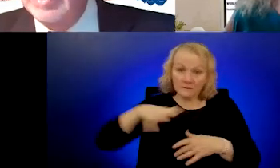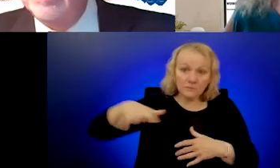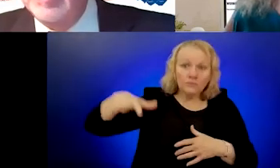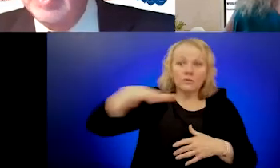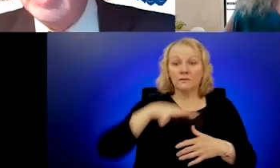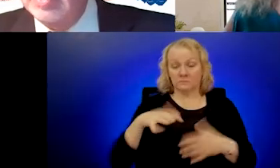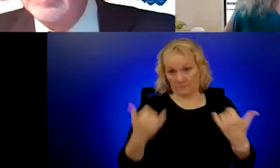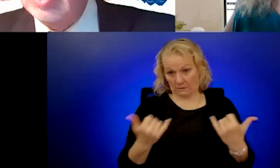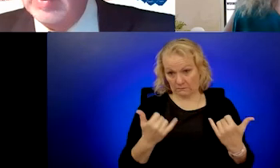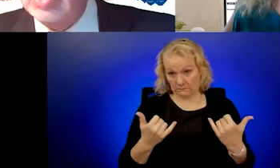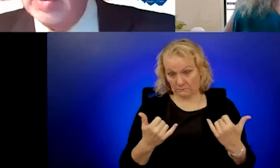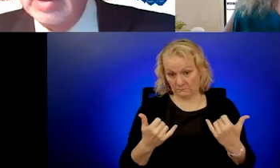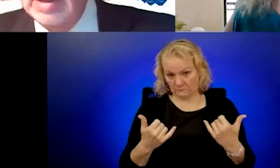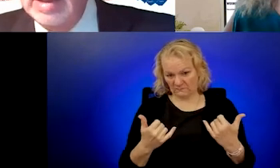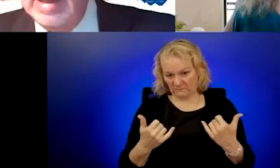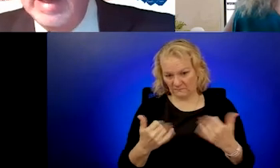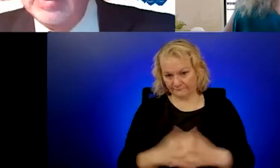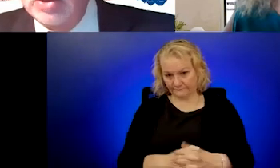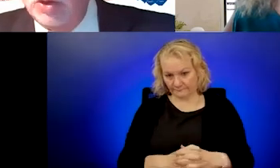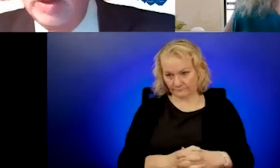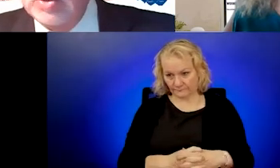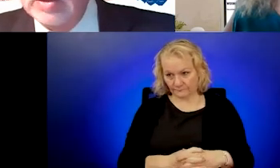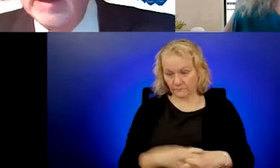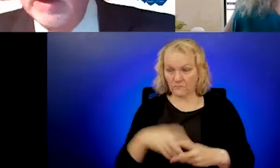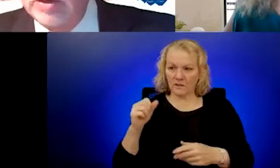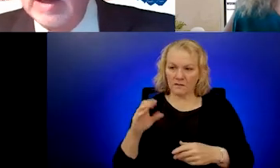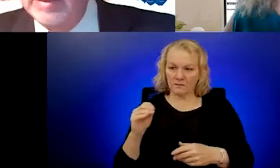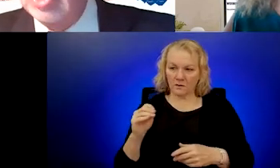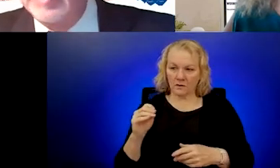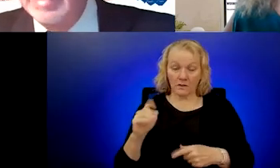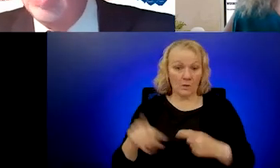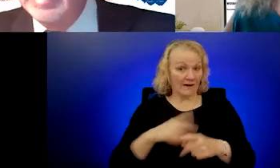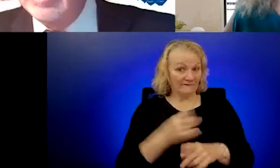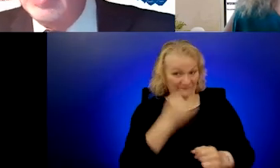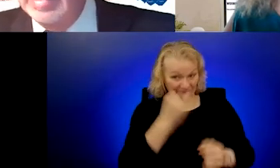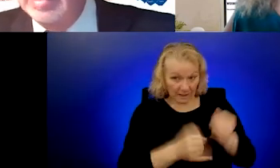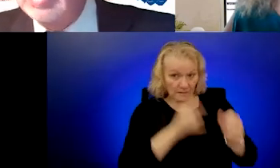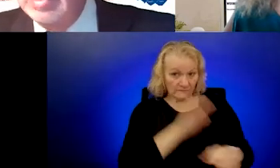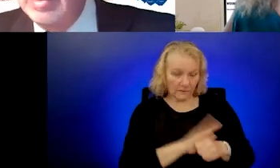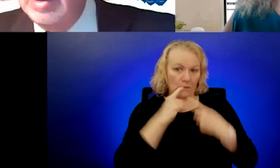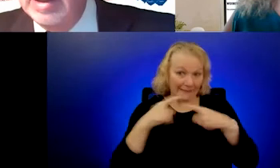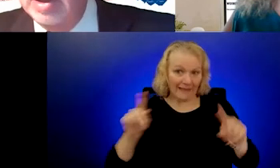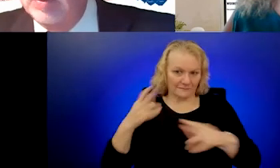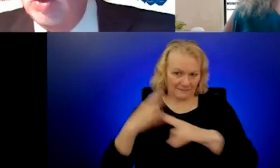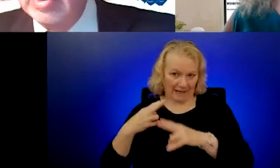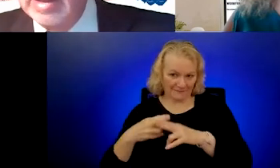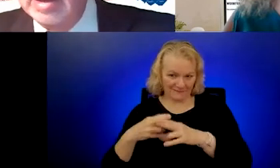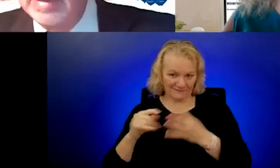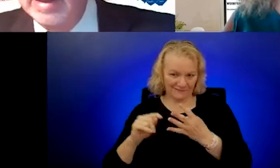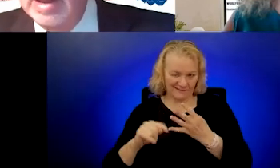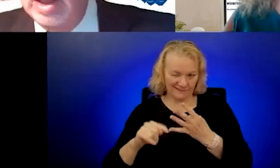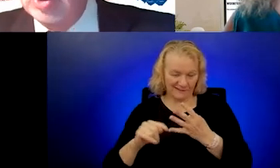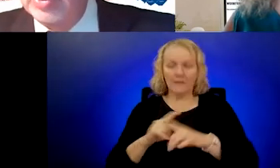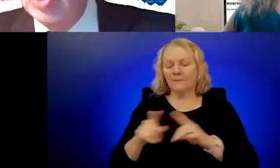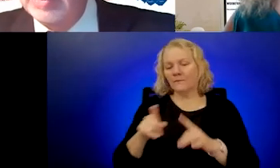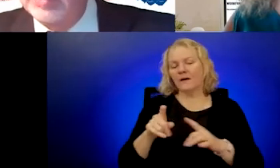store, a series of nationwide stores. And so as soon as I get final confirmation on that, we'll announce who that is. But we'll be talking